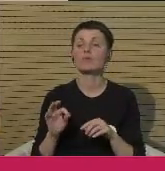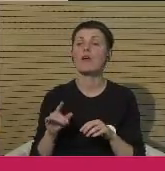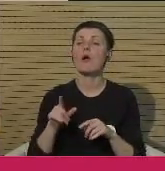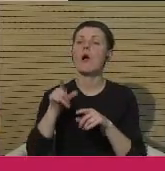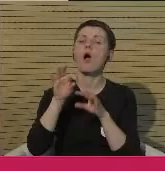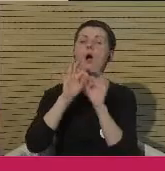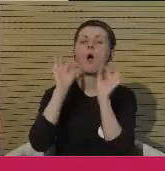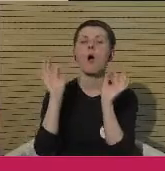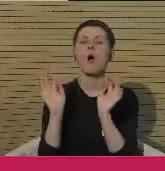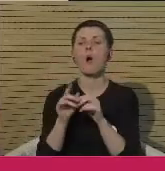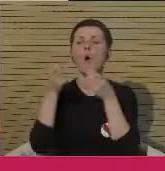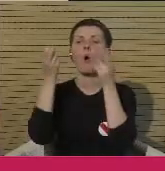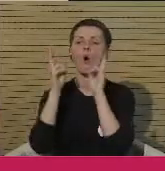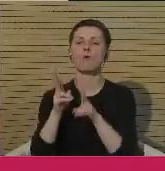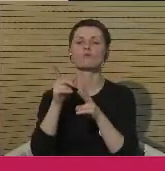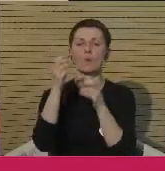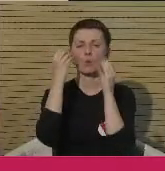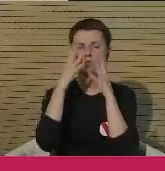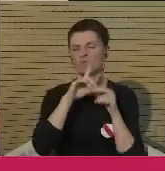surrounded by the